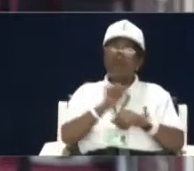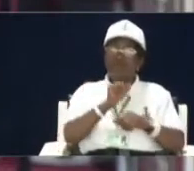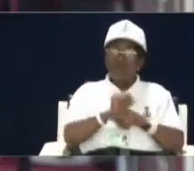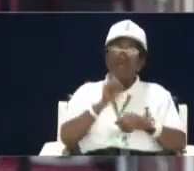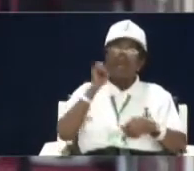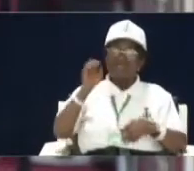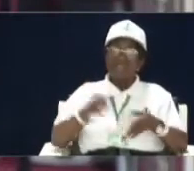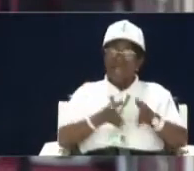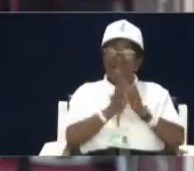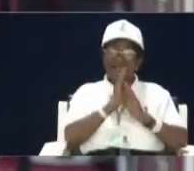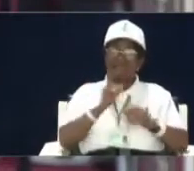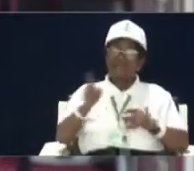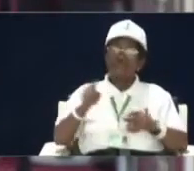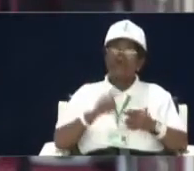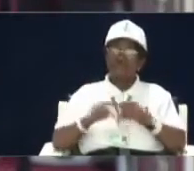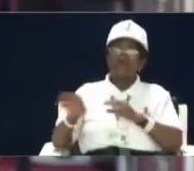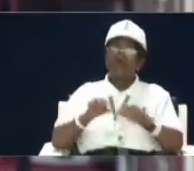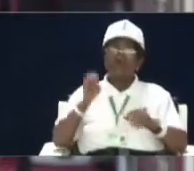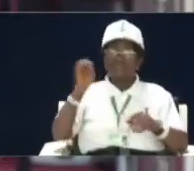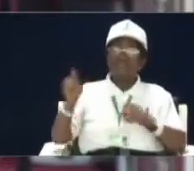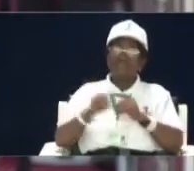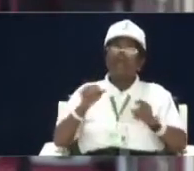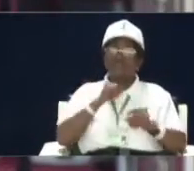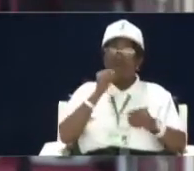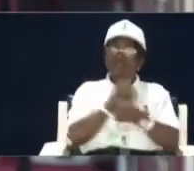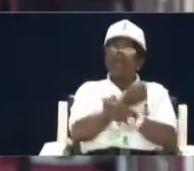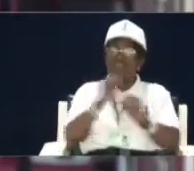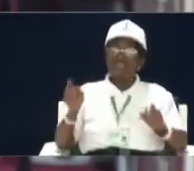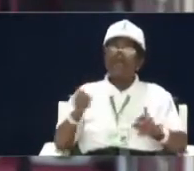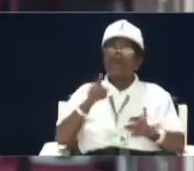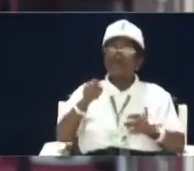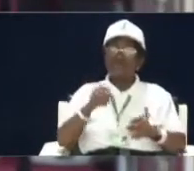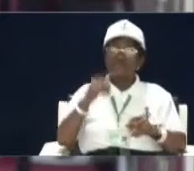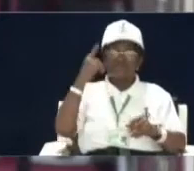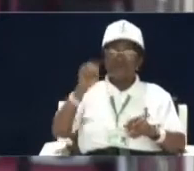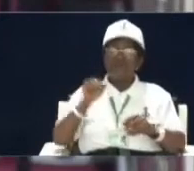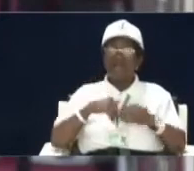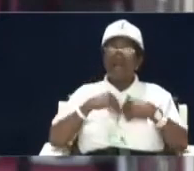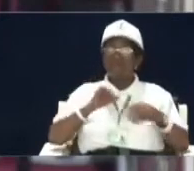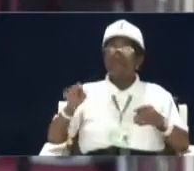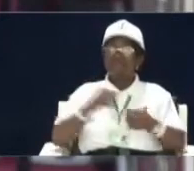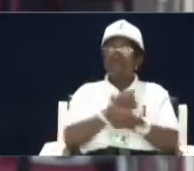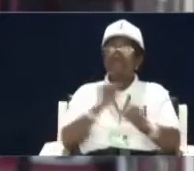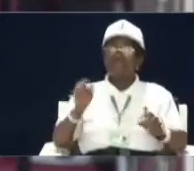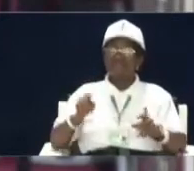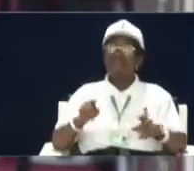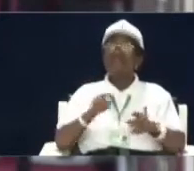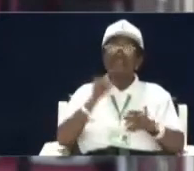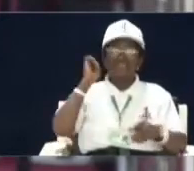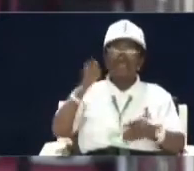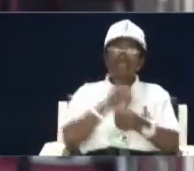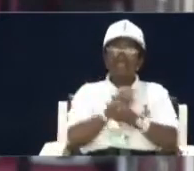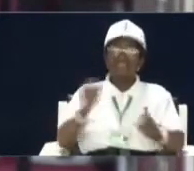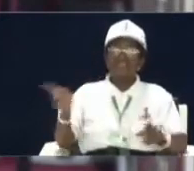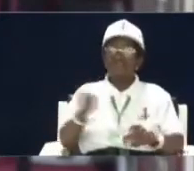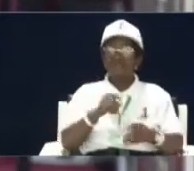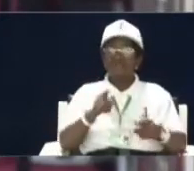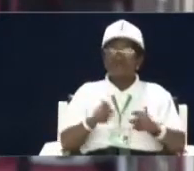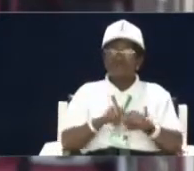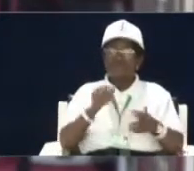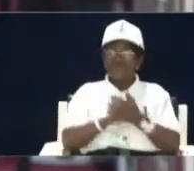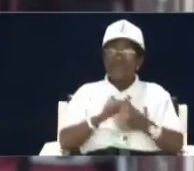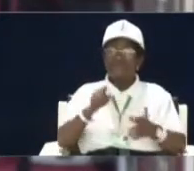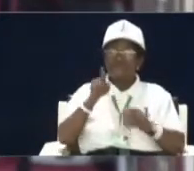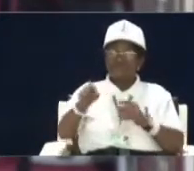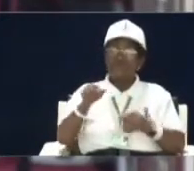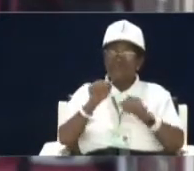save you for saving you's sake. He saved you so you can bring several other traditional rulers to Christ.